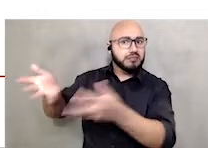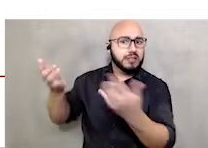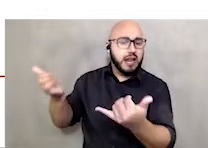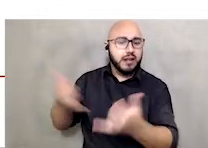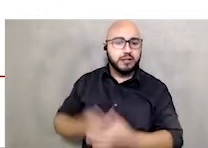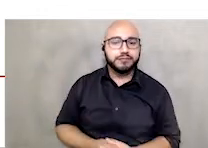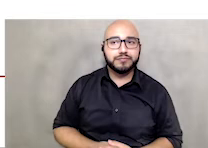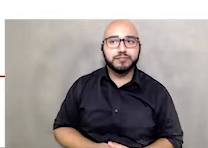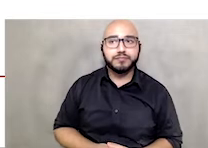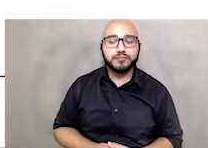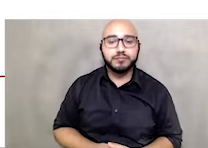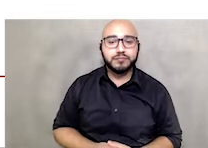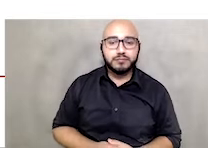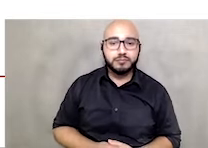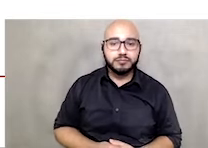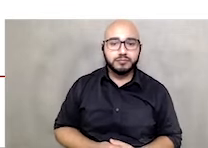Next slide, please.